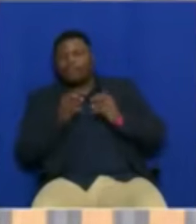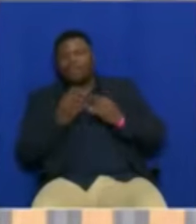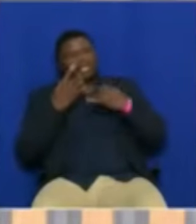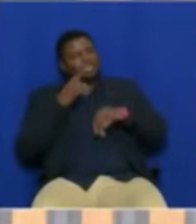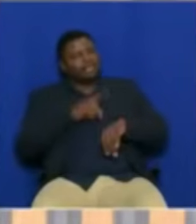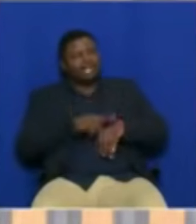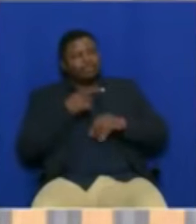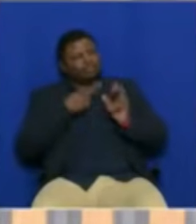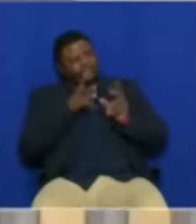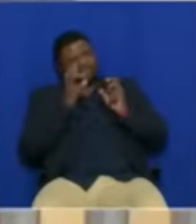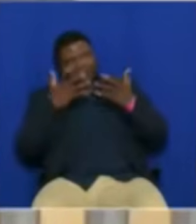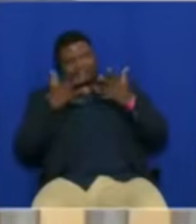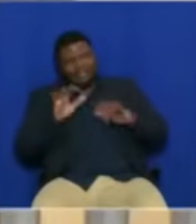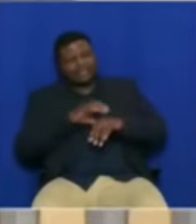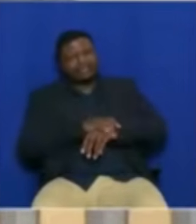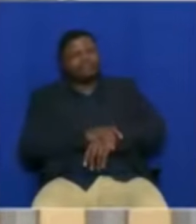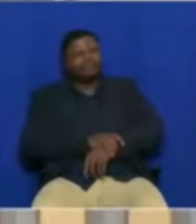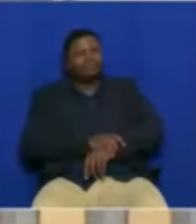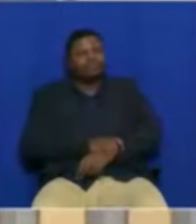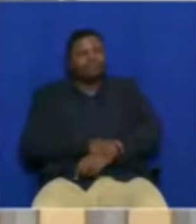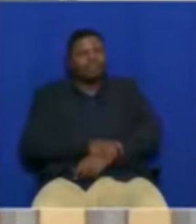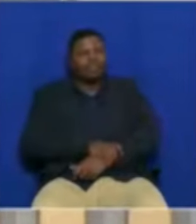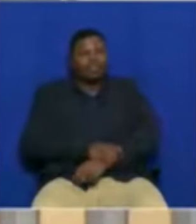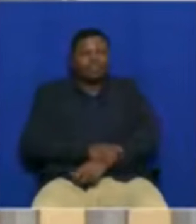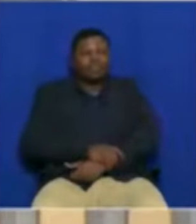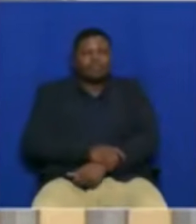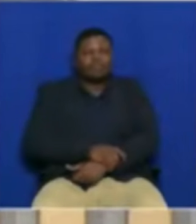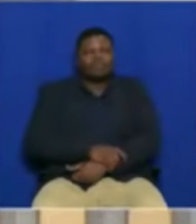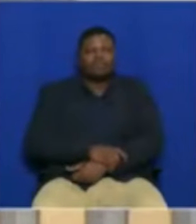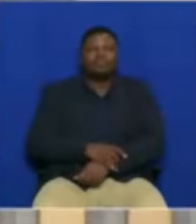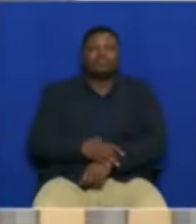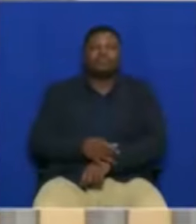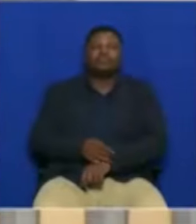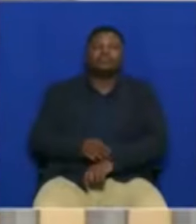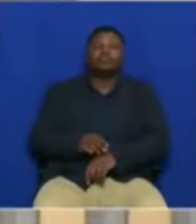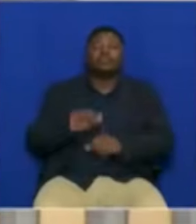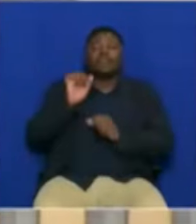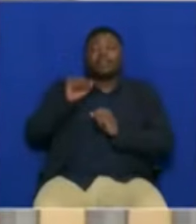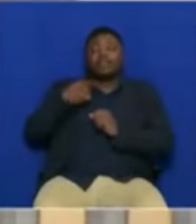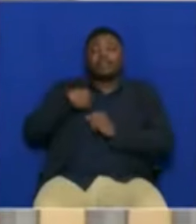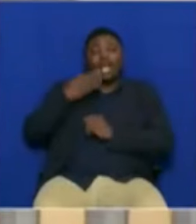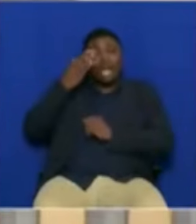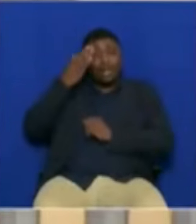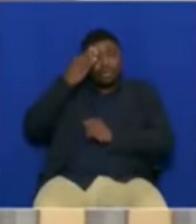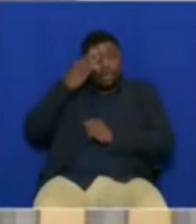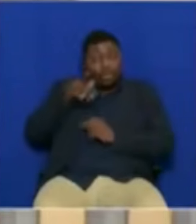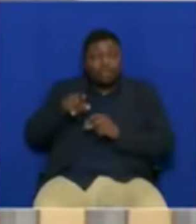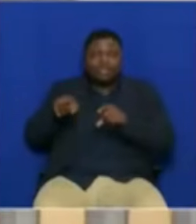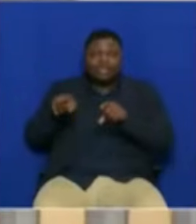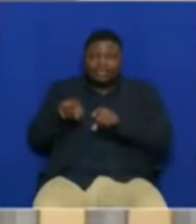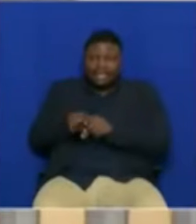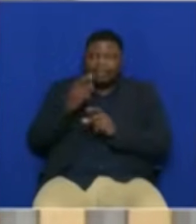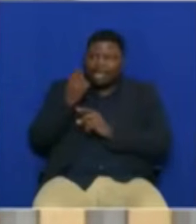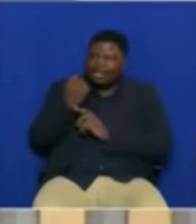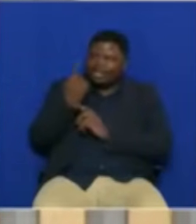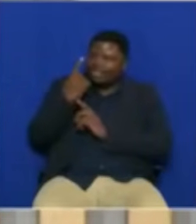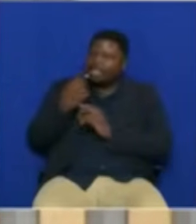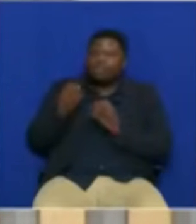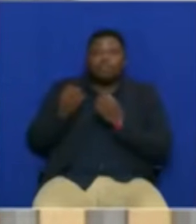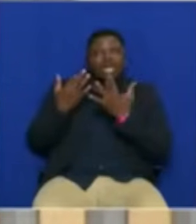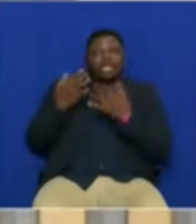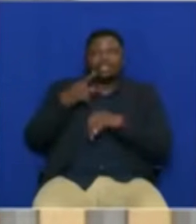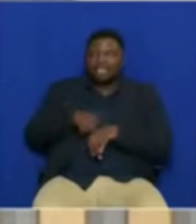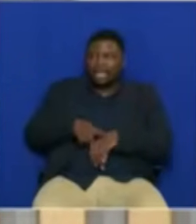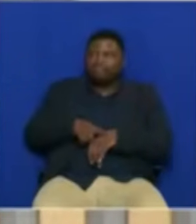Yes. Commissioner, I know and I understand that I've referred to it various times, and it comes